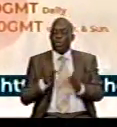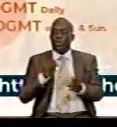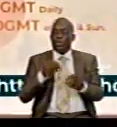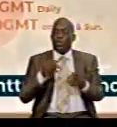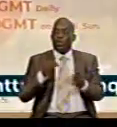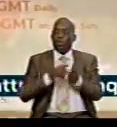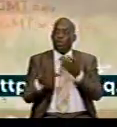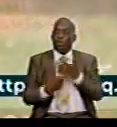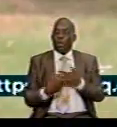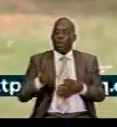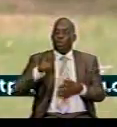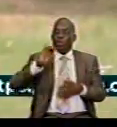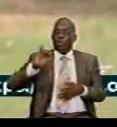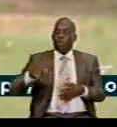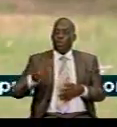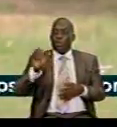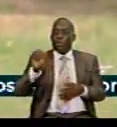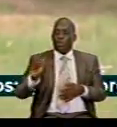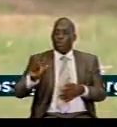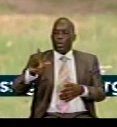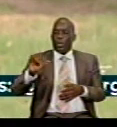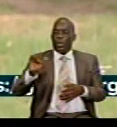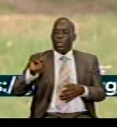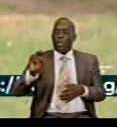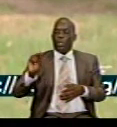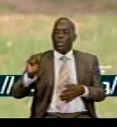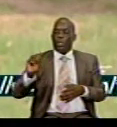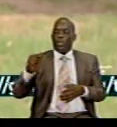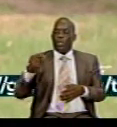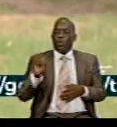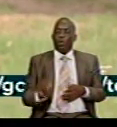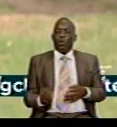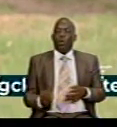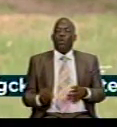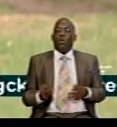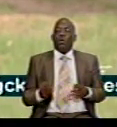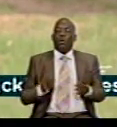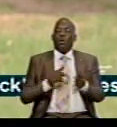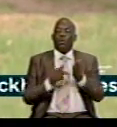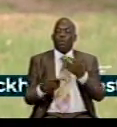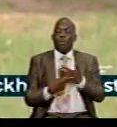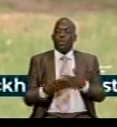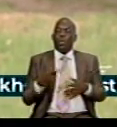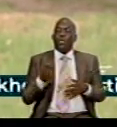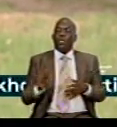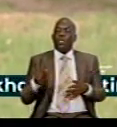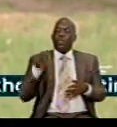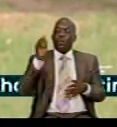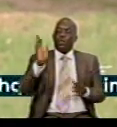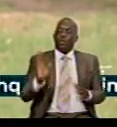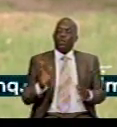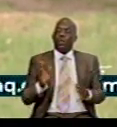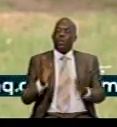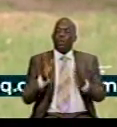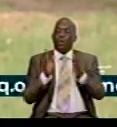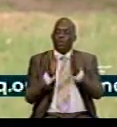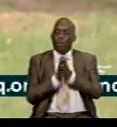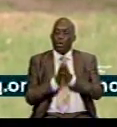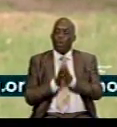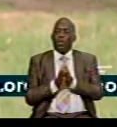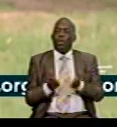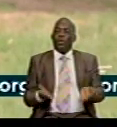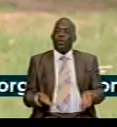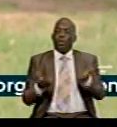man of God was praying and said that we should raise up our hand, I raised up my hand and touched where I have the